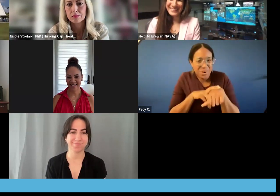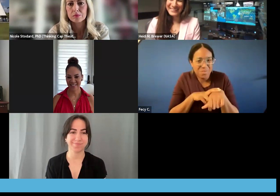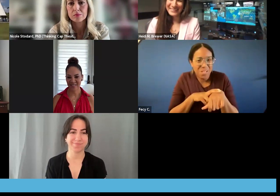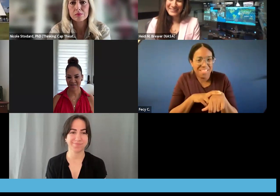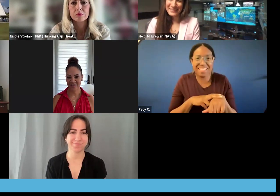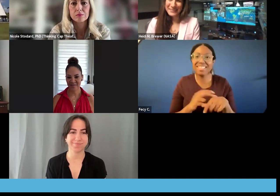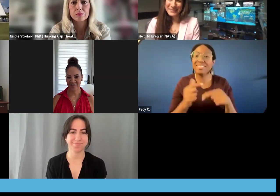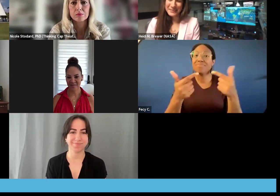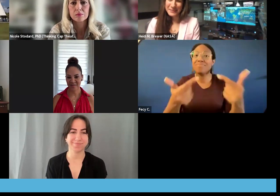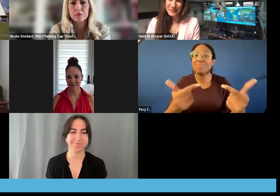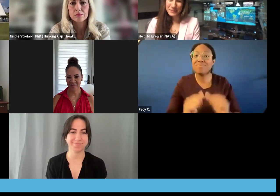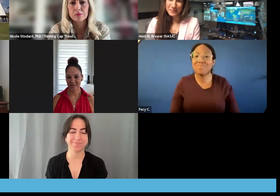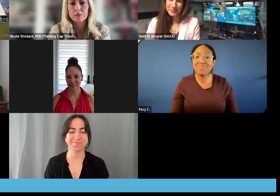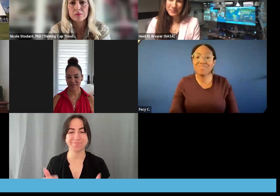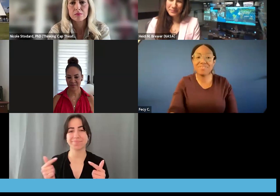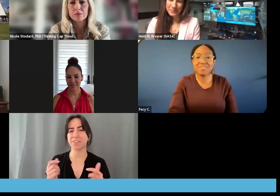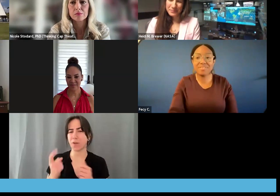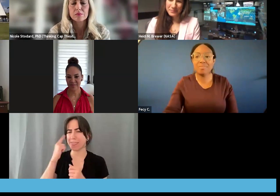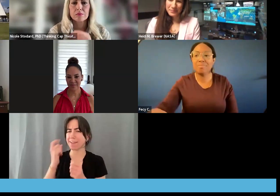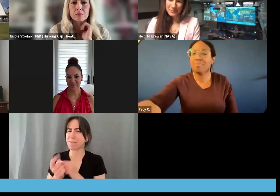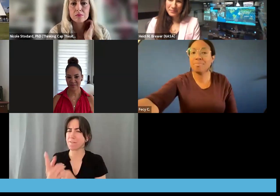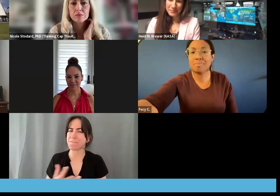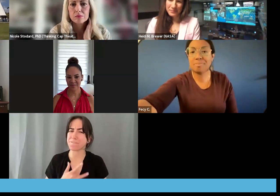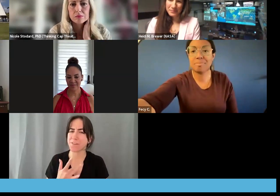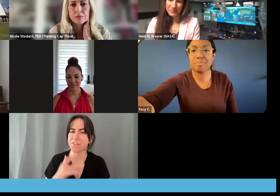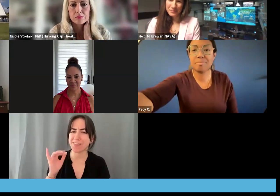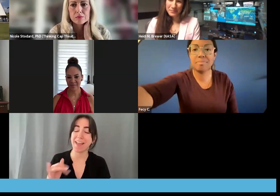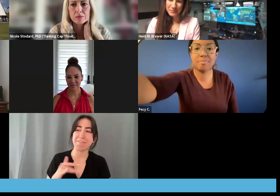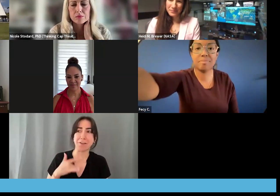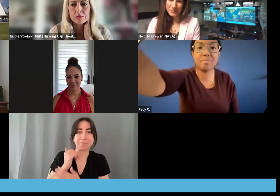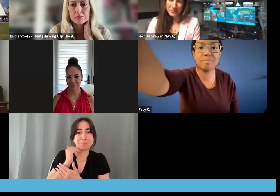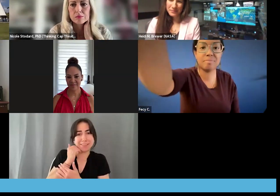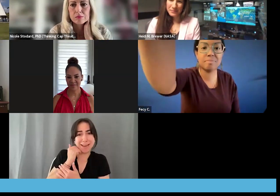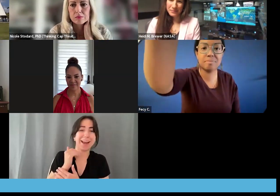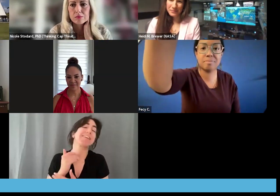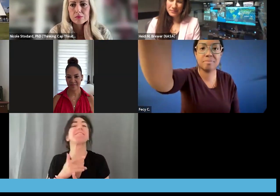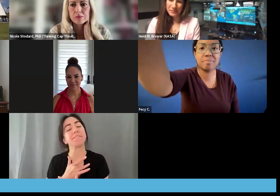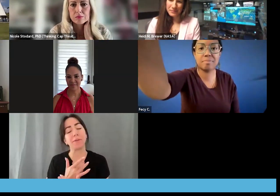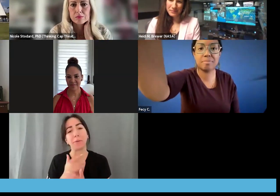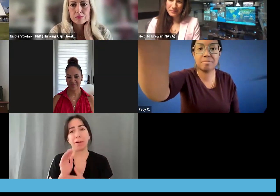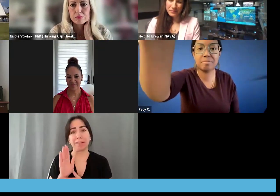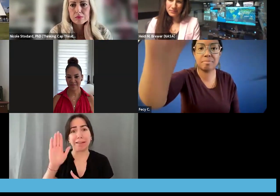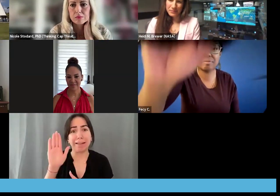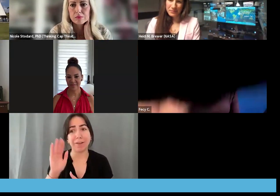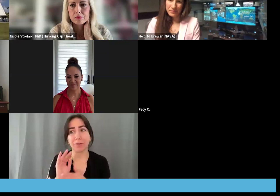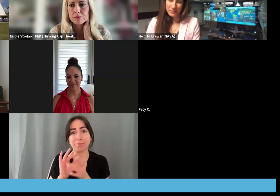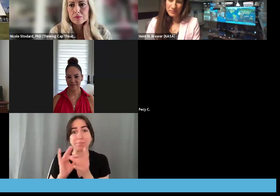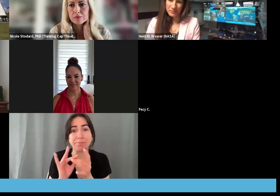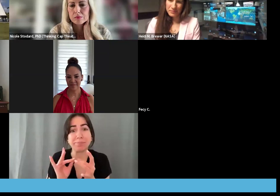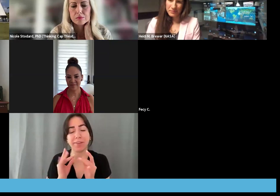I think everyone's felt that, right? Everyone's felt that feeling of being a little bit shy, being a little bit afraid to speak up or to say something.